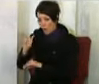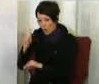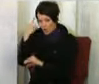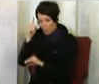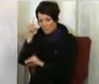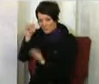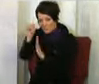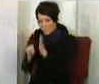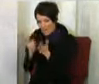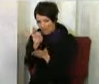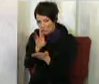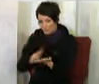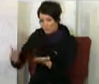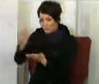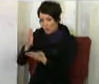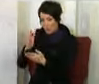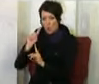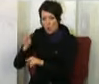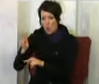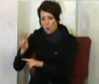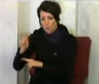University. Go Noles.